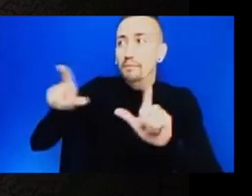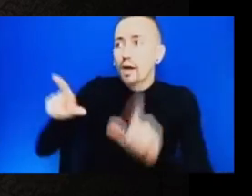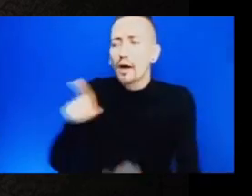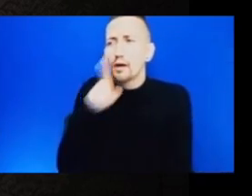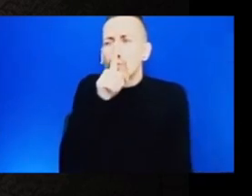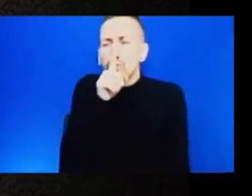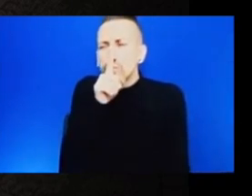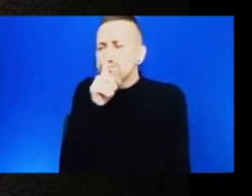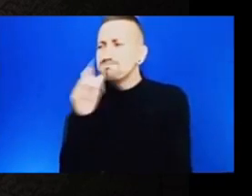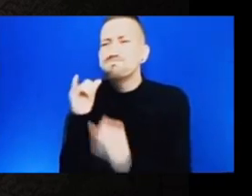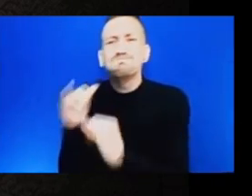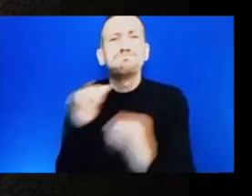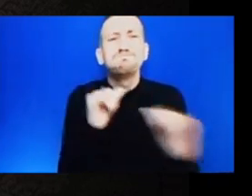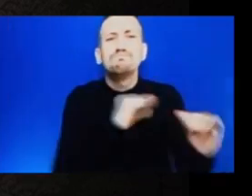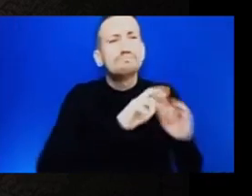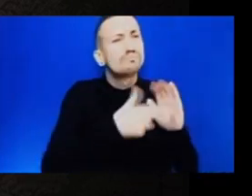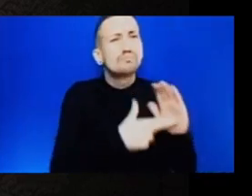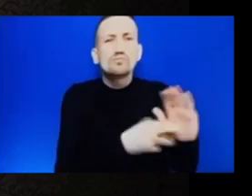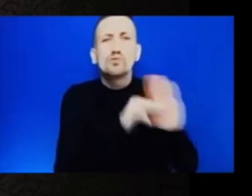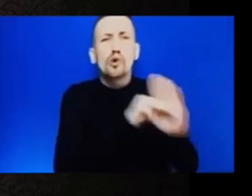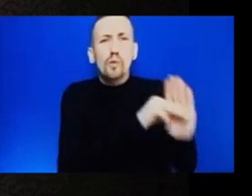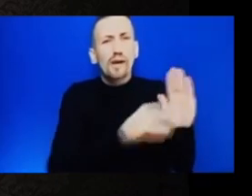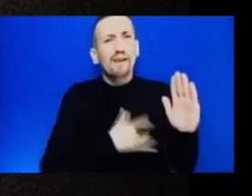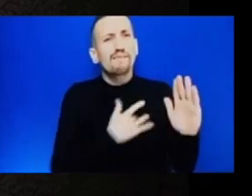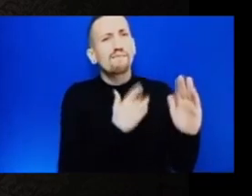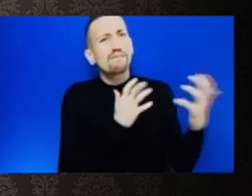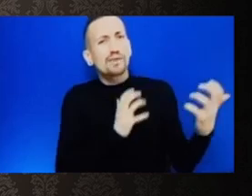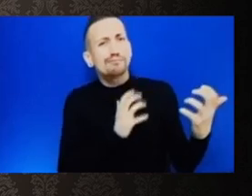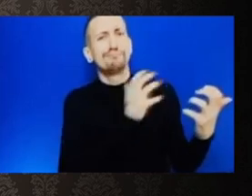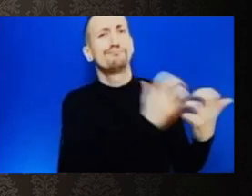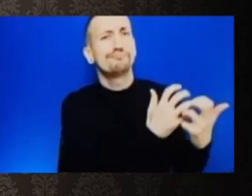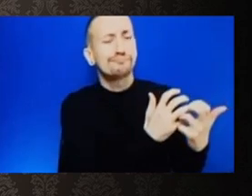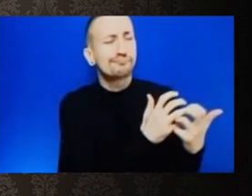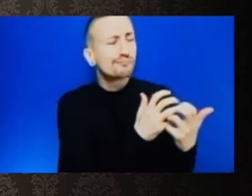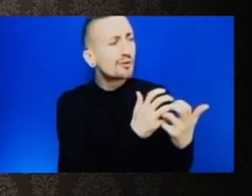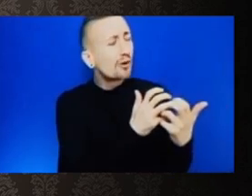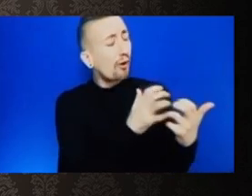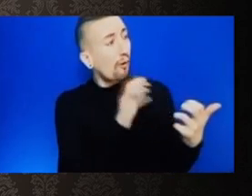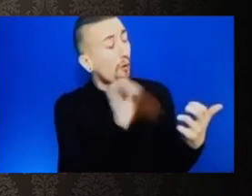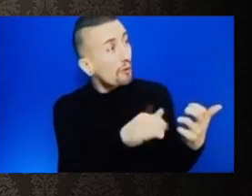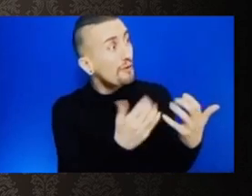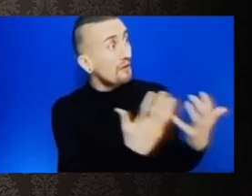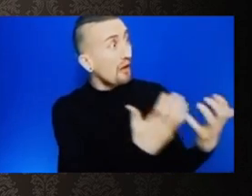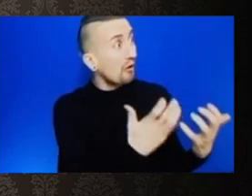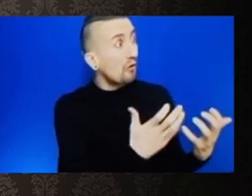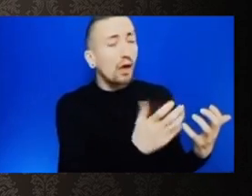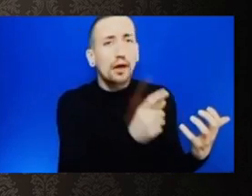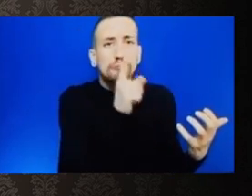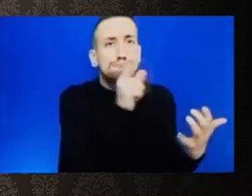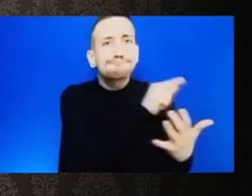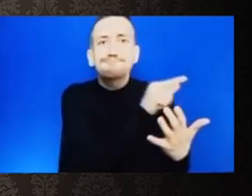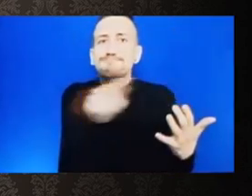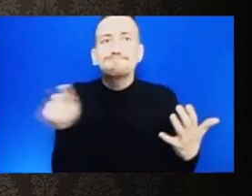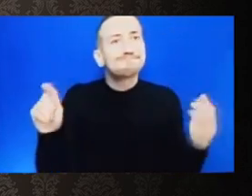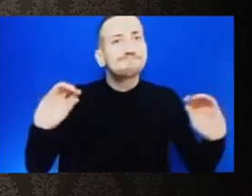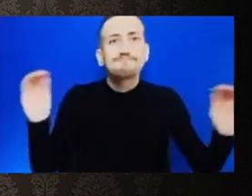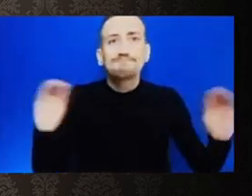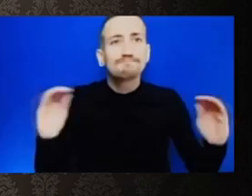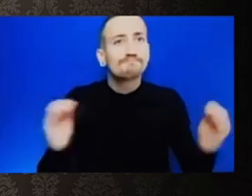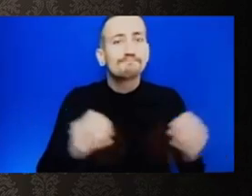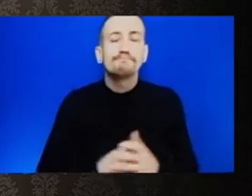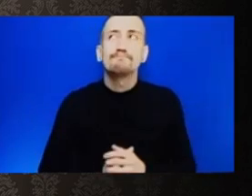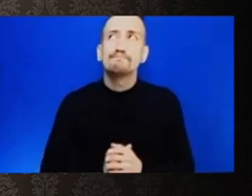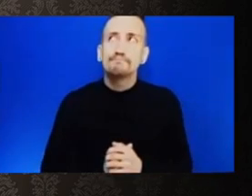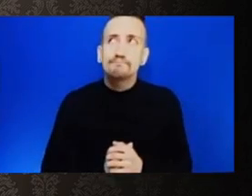radio, or log onto the internet, and I just wouldn't see a role model that could fit, where I could say, hey, I want to